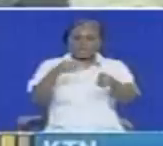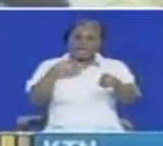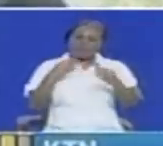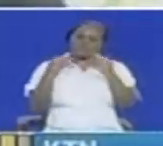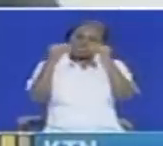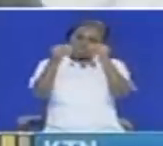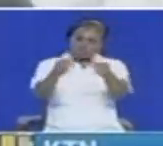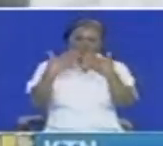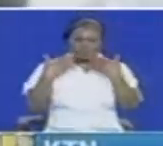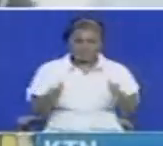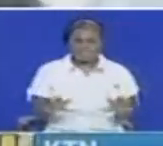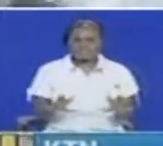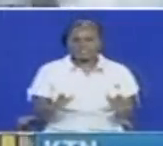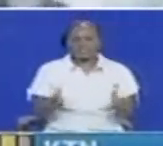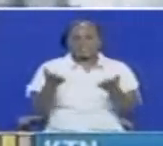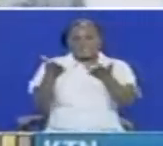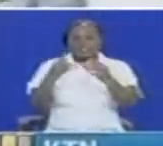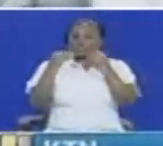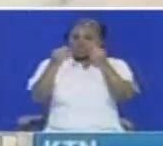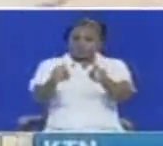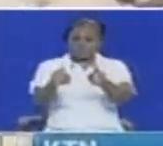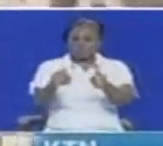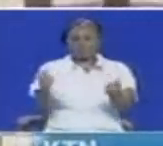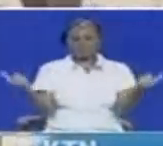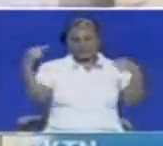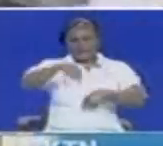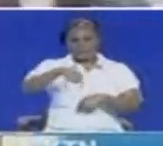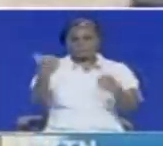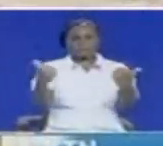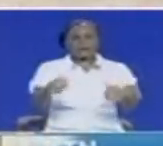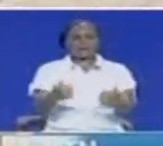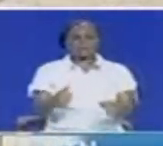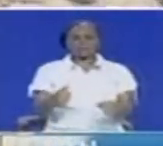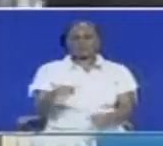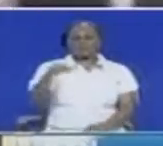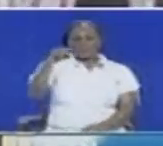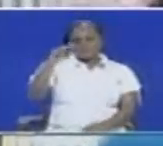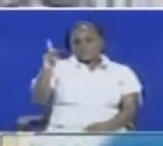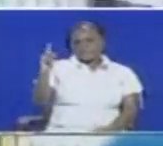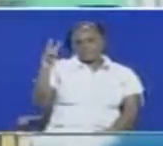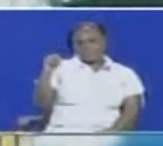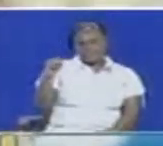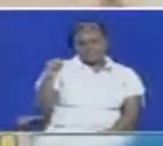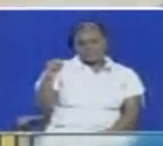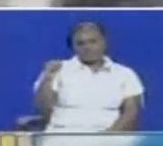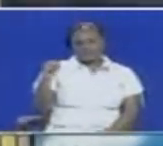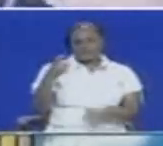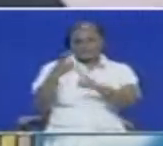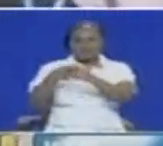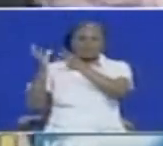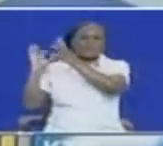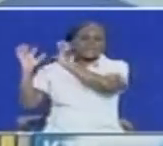solution. That solution is yet to come. Barina Numondi, KTN, Marereni, Kilifi.